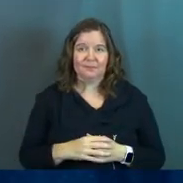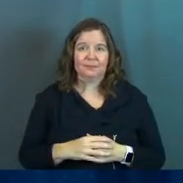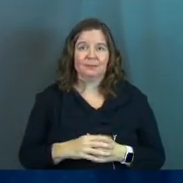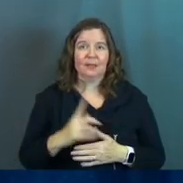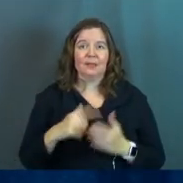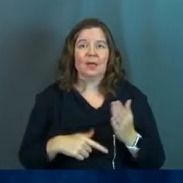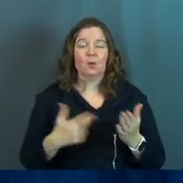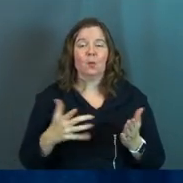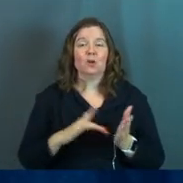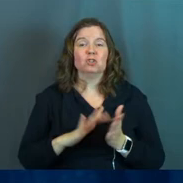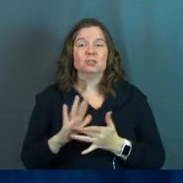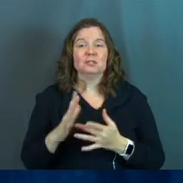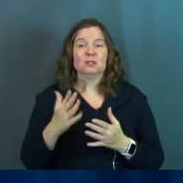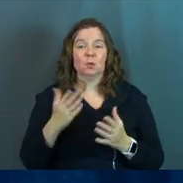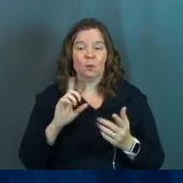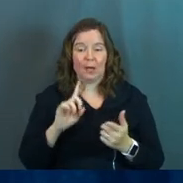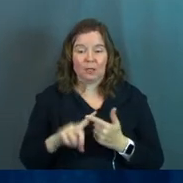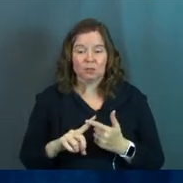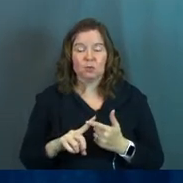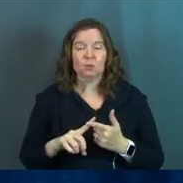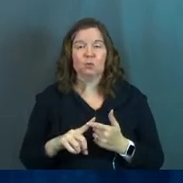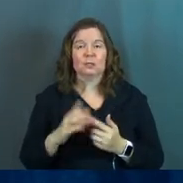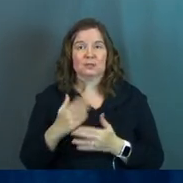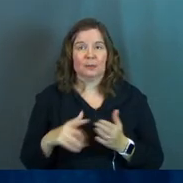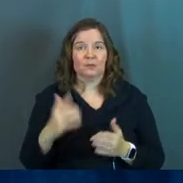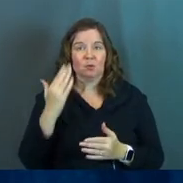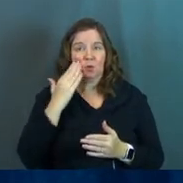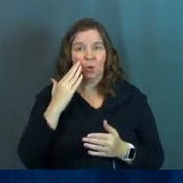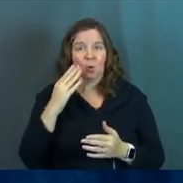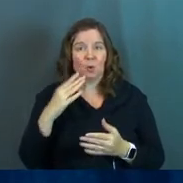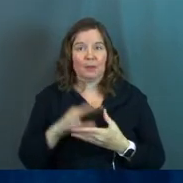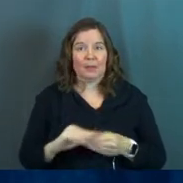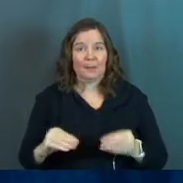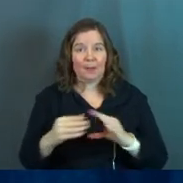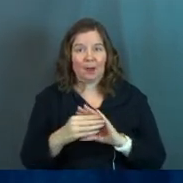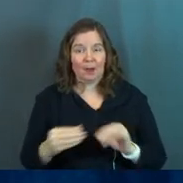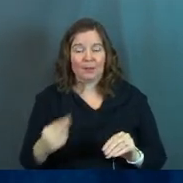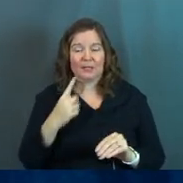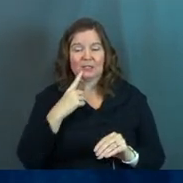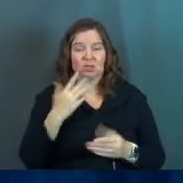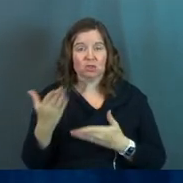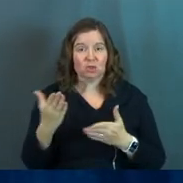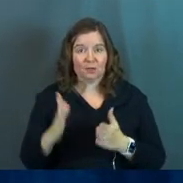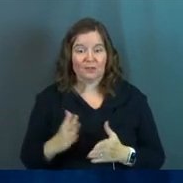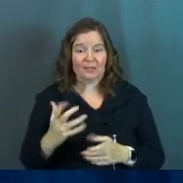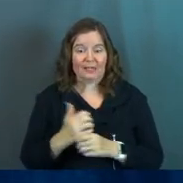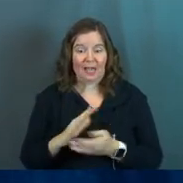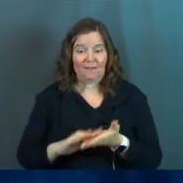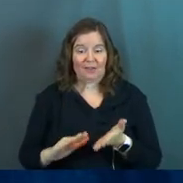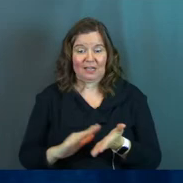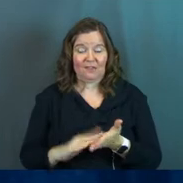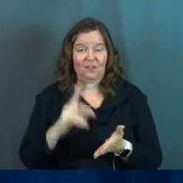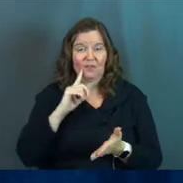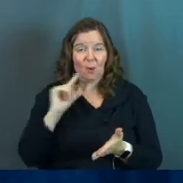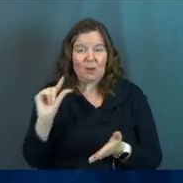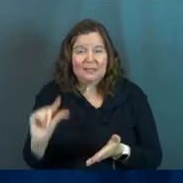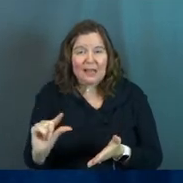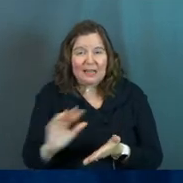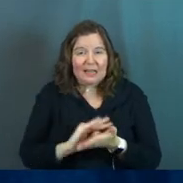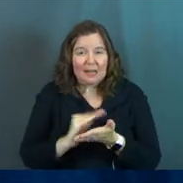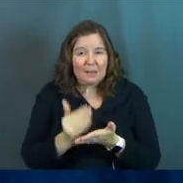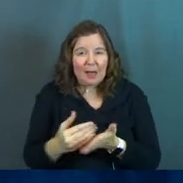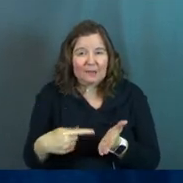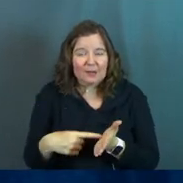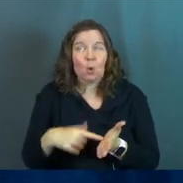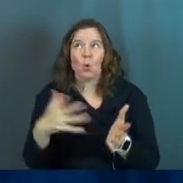And that's what Jesus went to. Some of you guys know the parable. He went to this servant that got forgiven for a tiny little